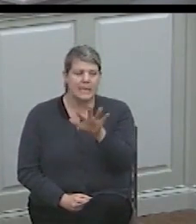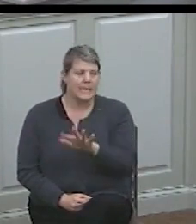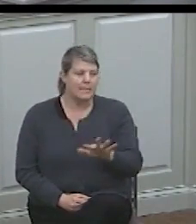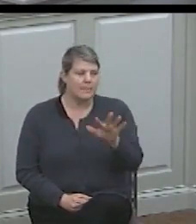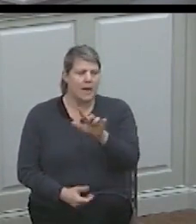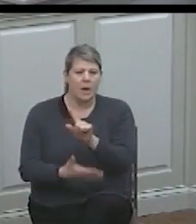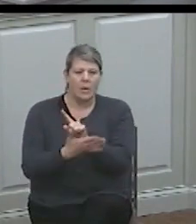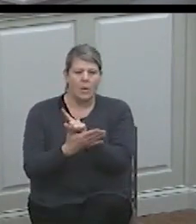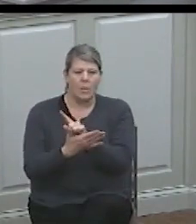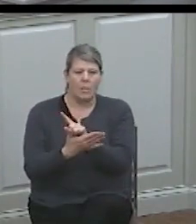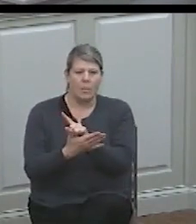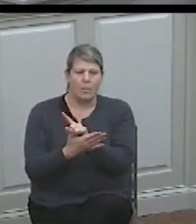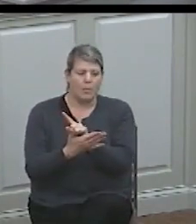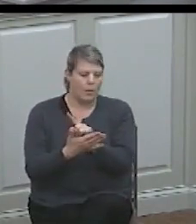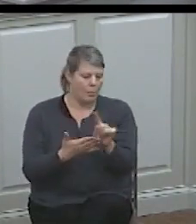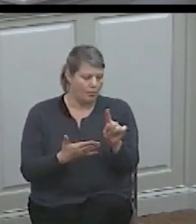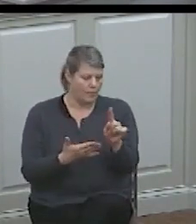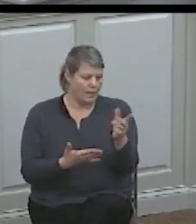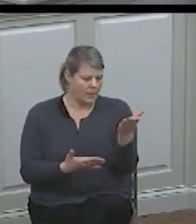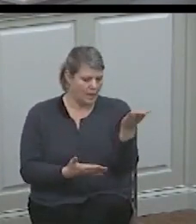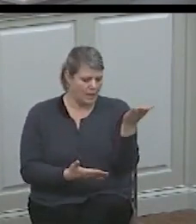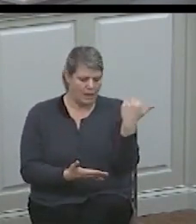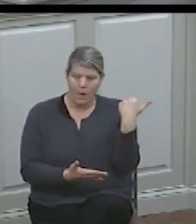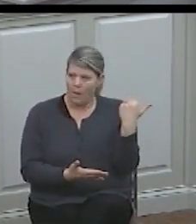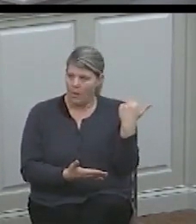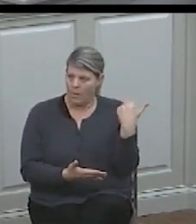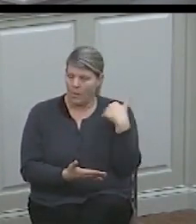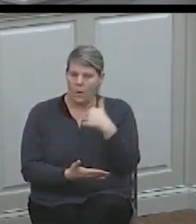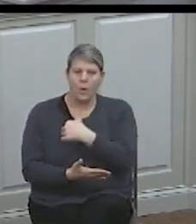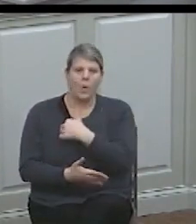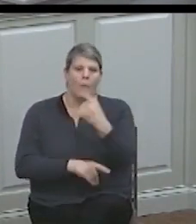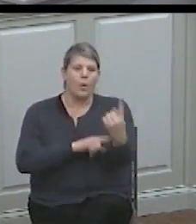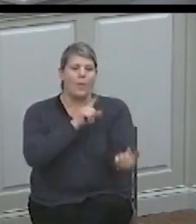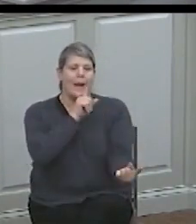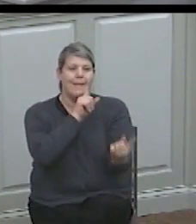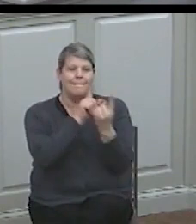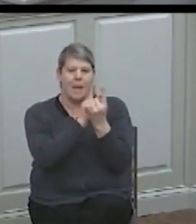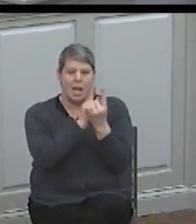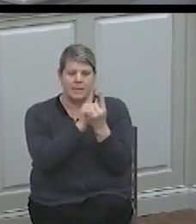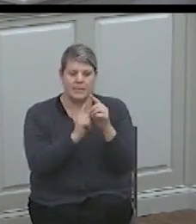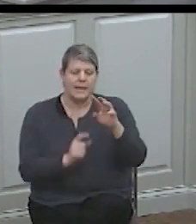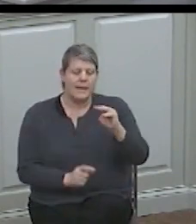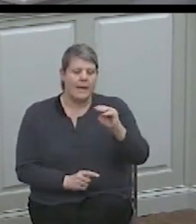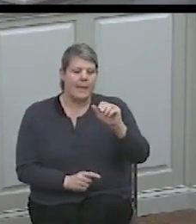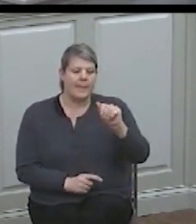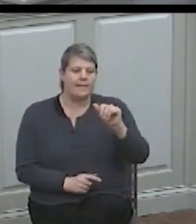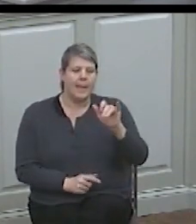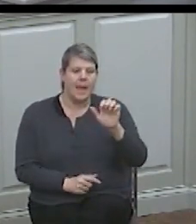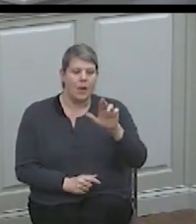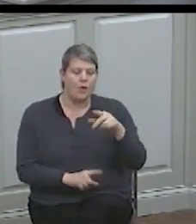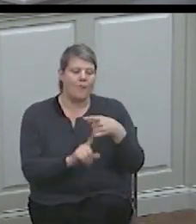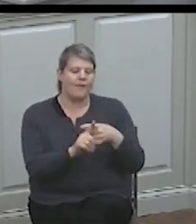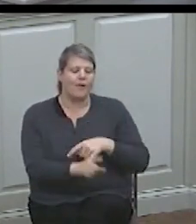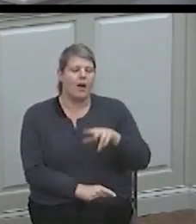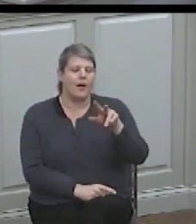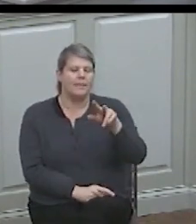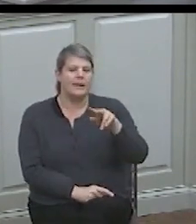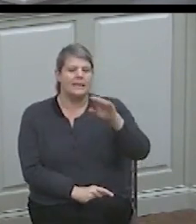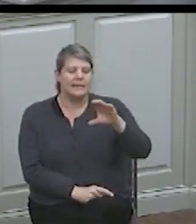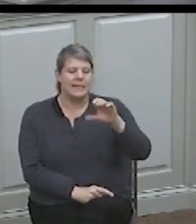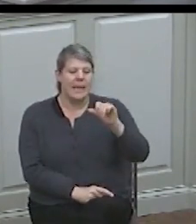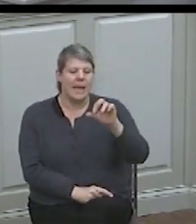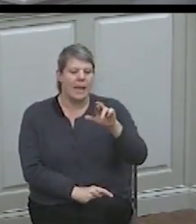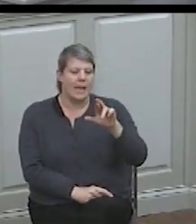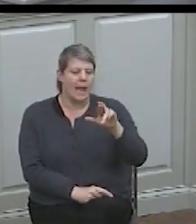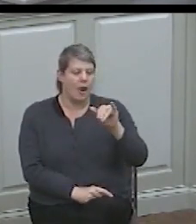three of us got to meet the mayor from Carrickfergus, Ireland, our sister city. And our mayor